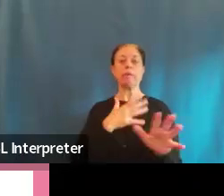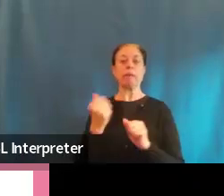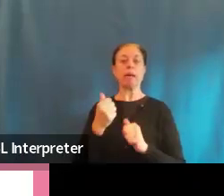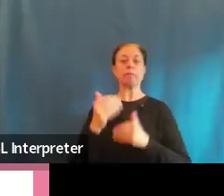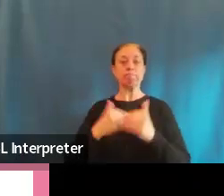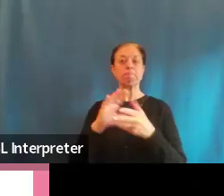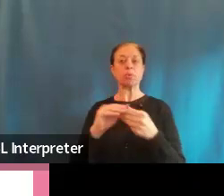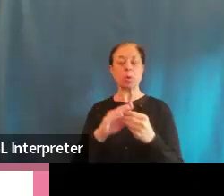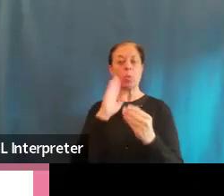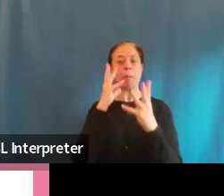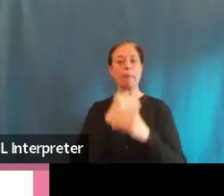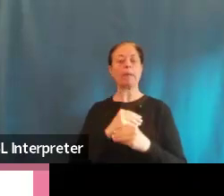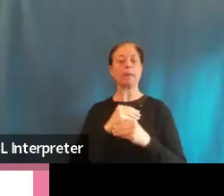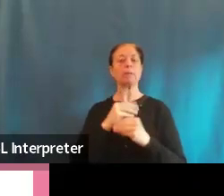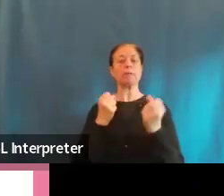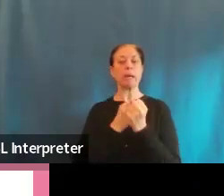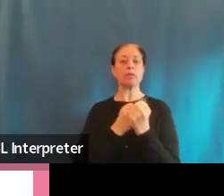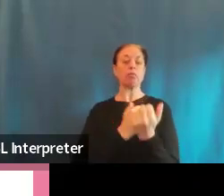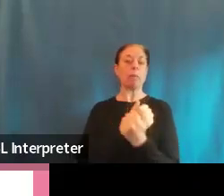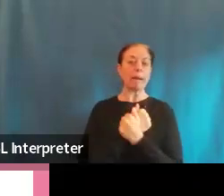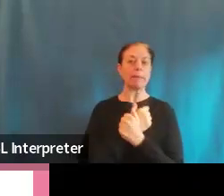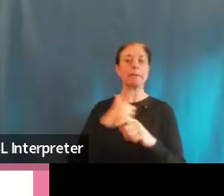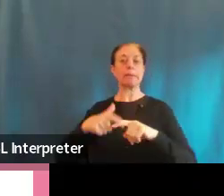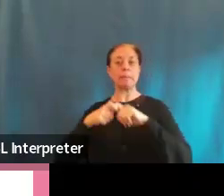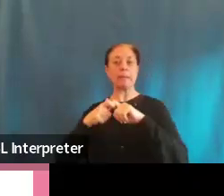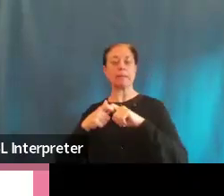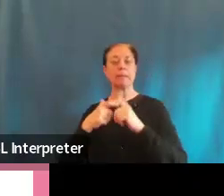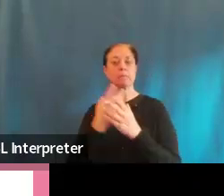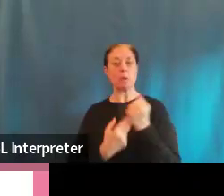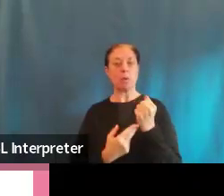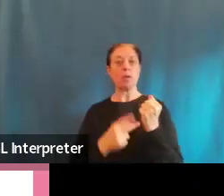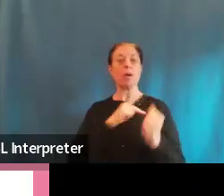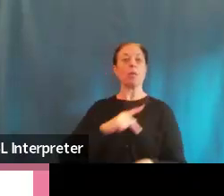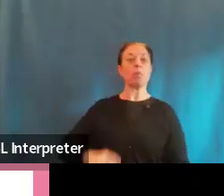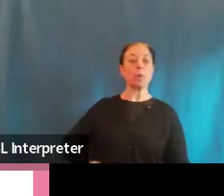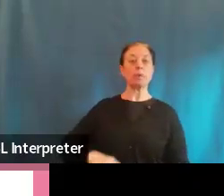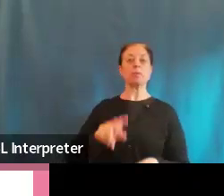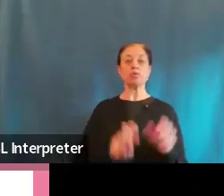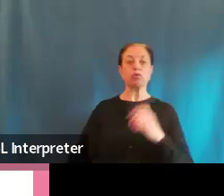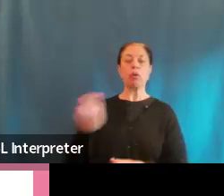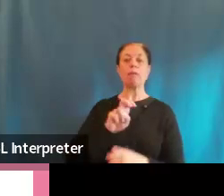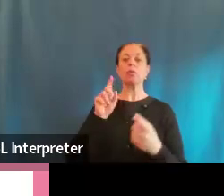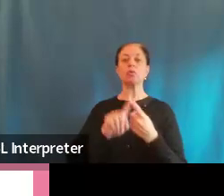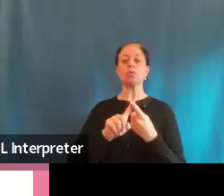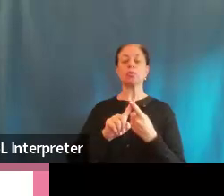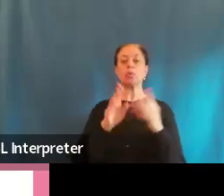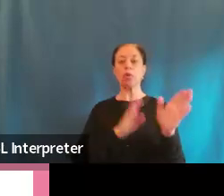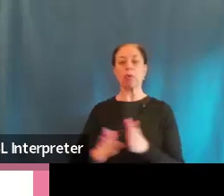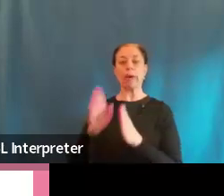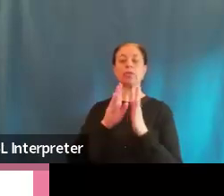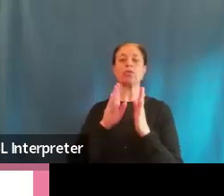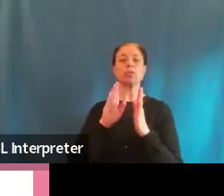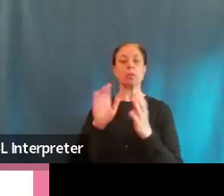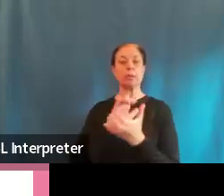that will appeal to fans of romantasy and suspense alike. As Princess Delena travels toward an arranged marriage, she